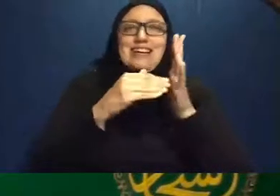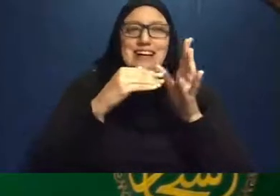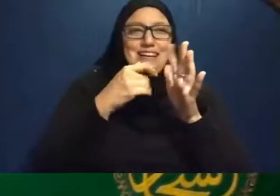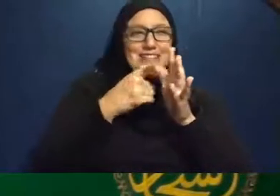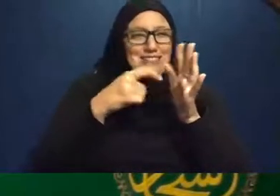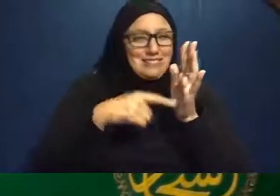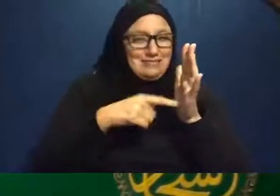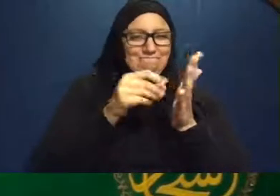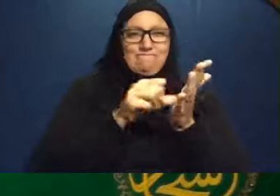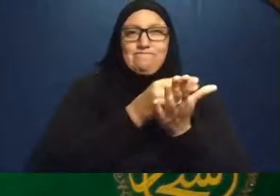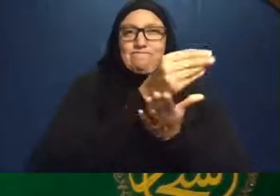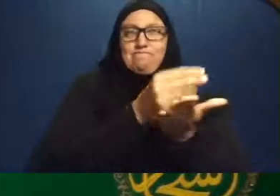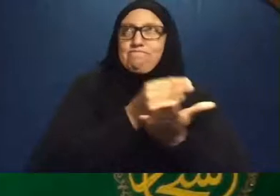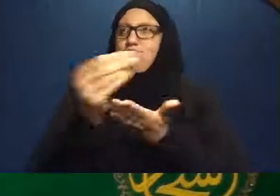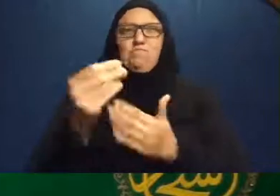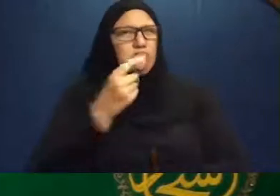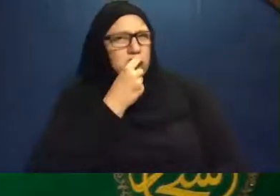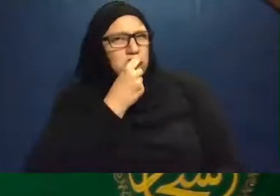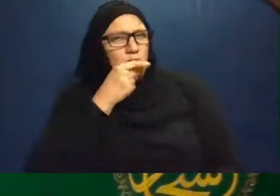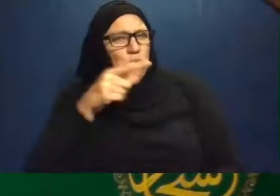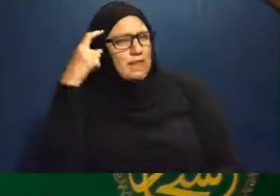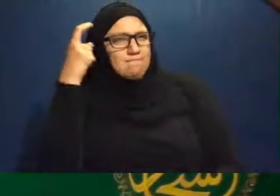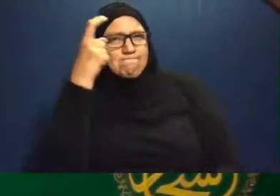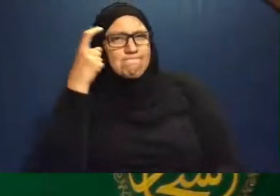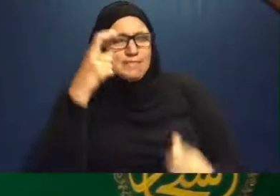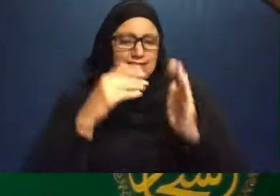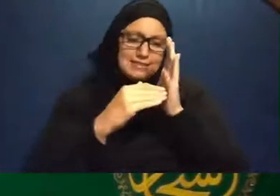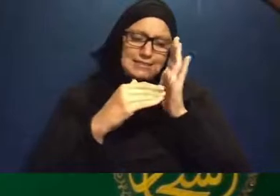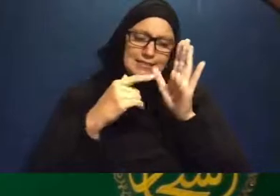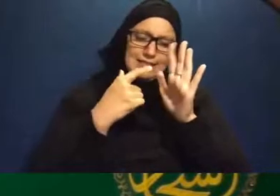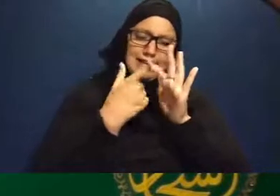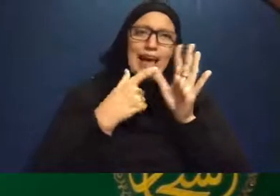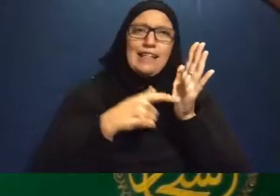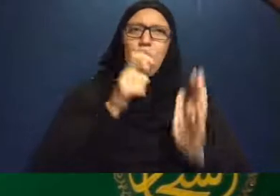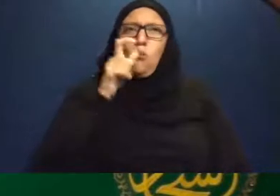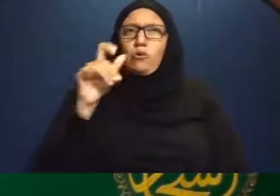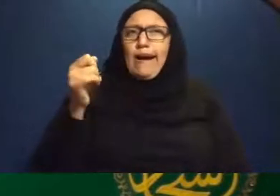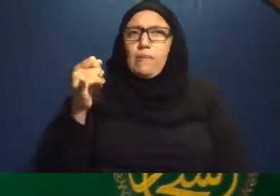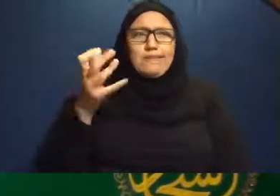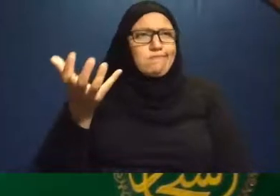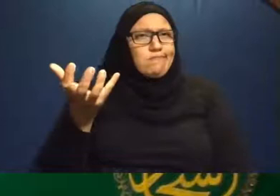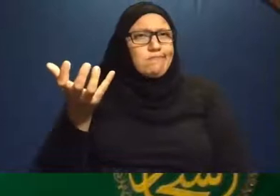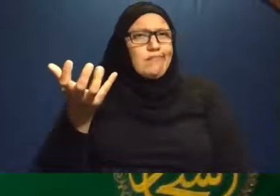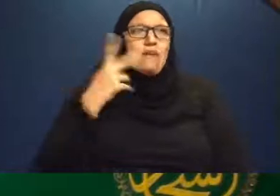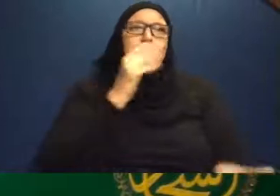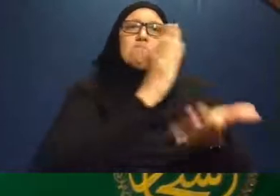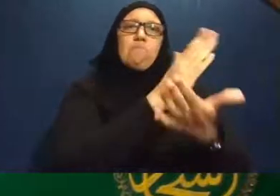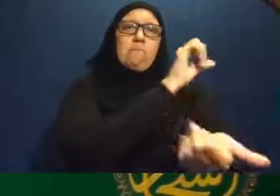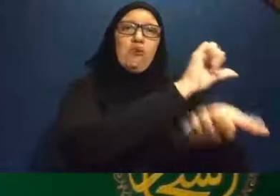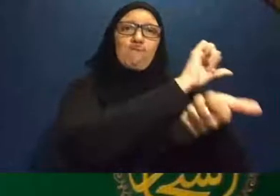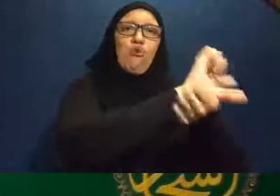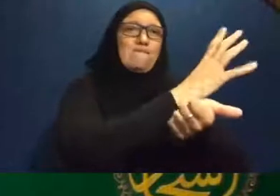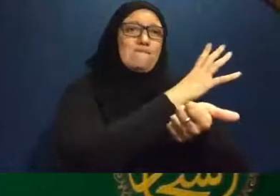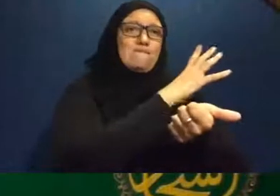zakat. Now, follow me to tell you what is zakat. You know that most of these terminologies, religious terminologies,